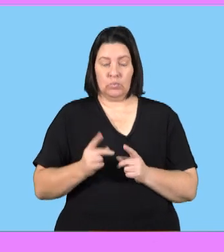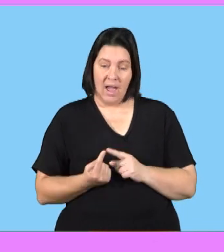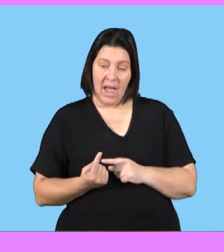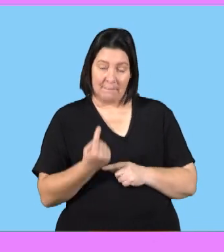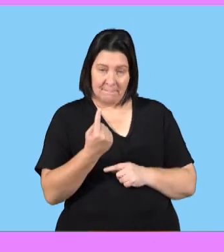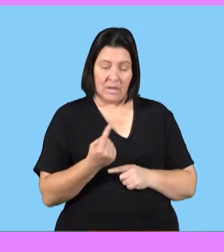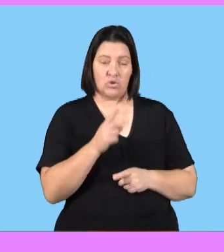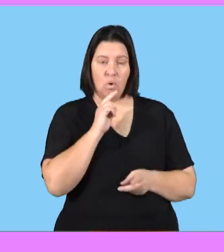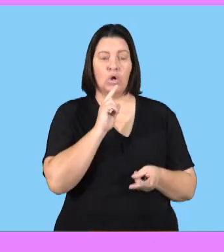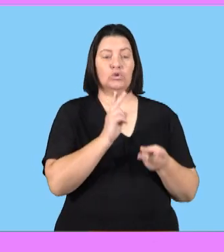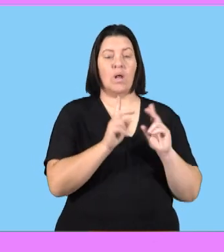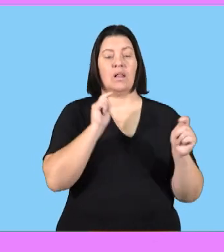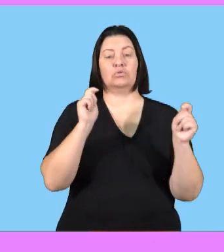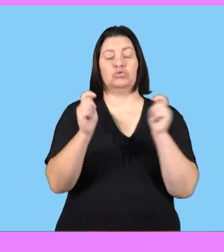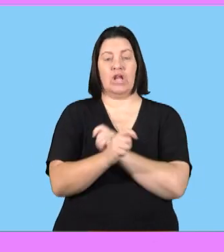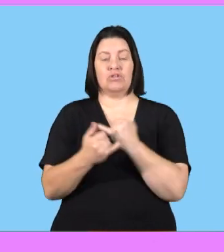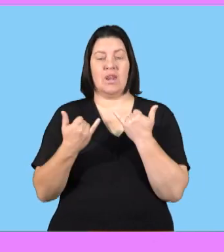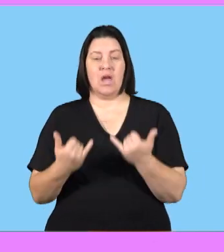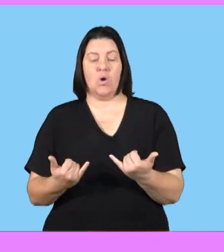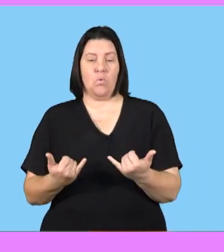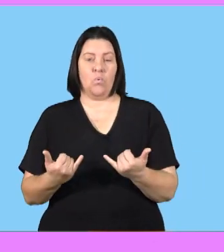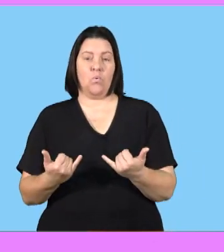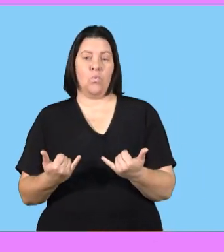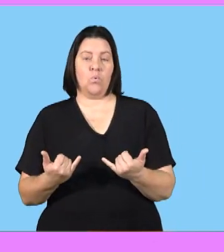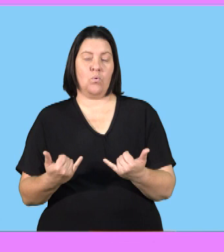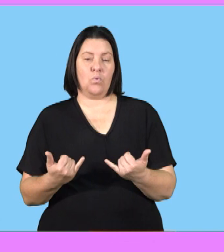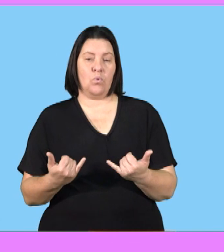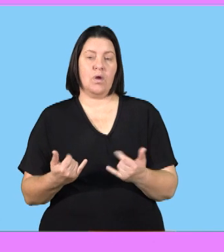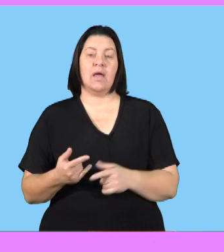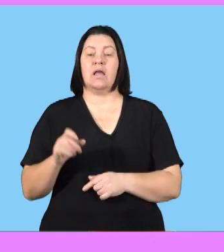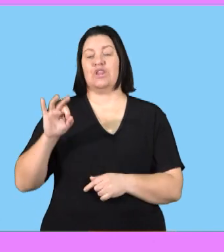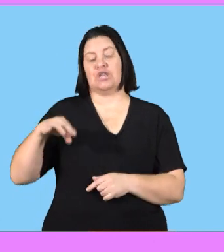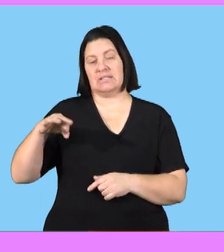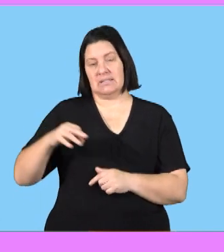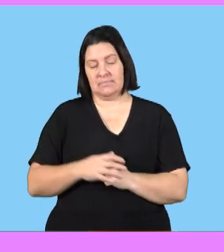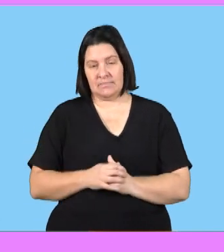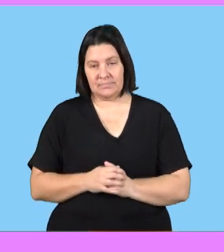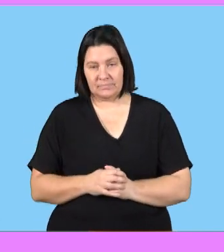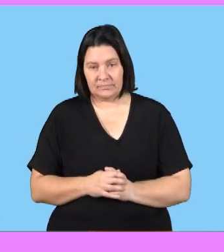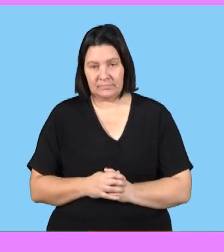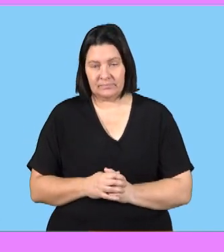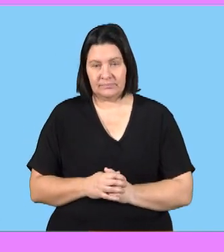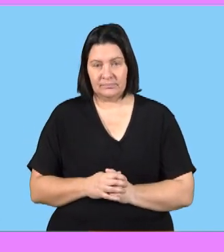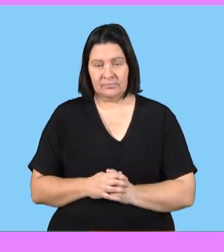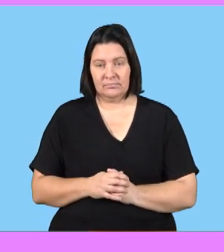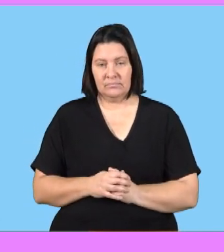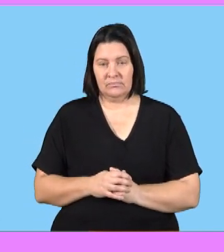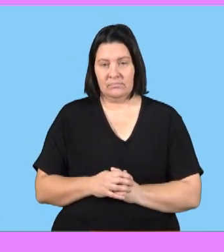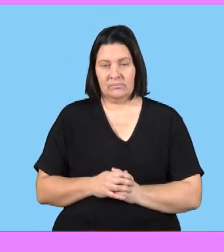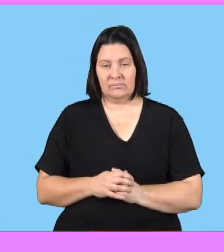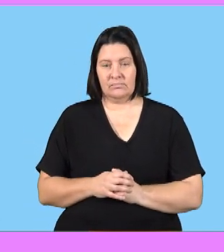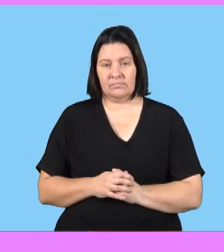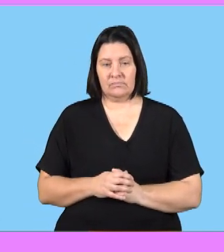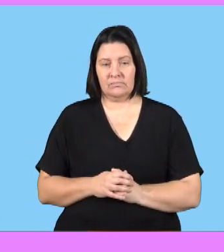adjusted upwards. So 12 will be added with 1, and the answer that we get will